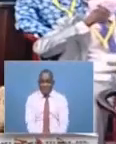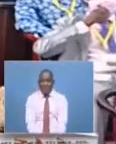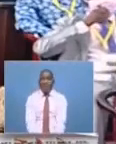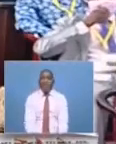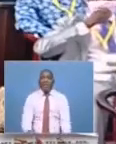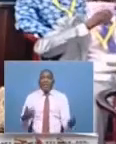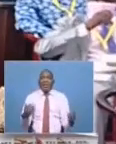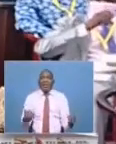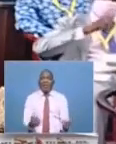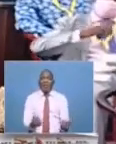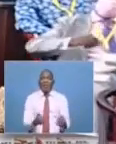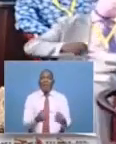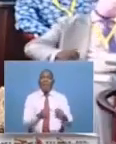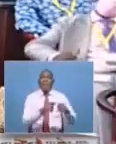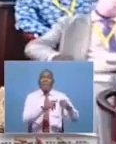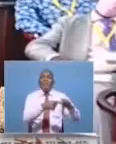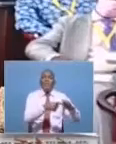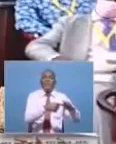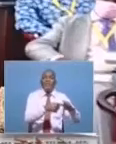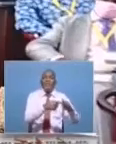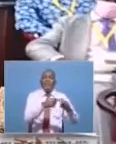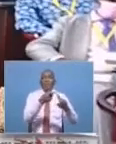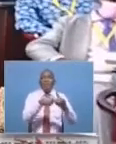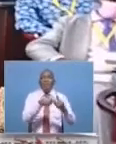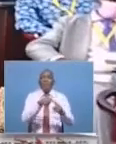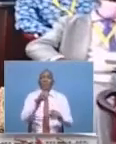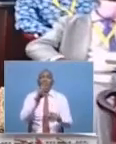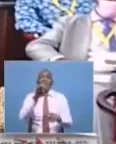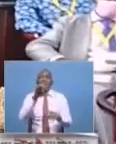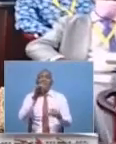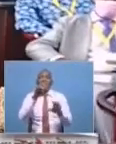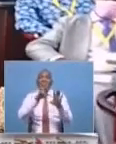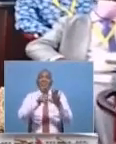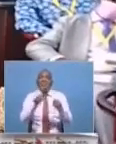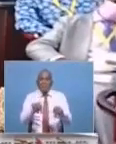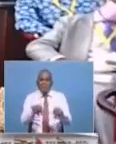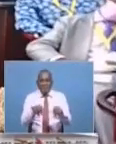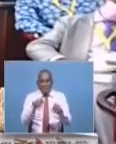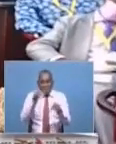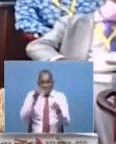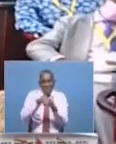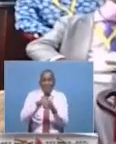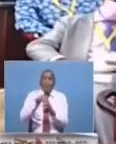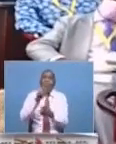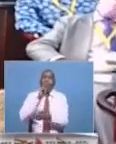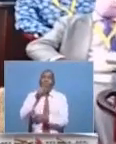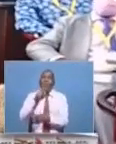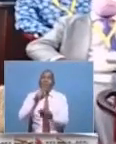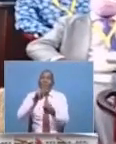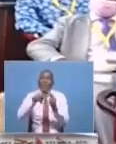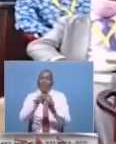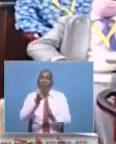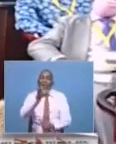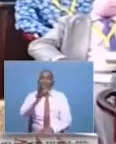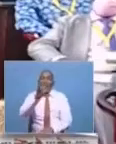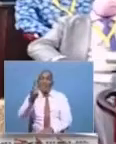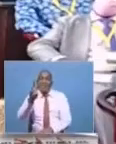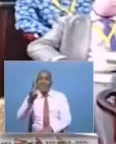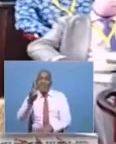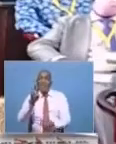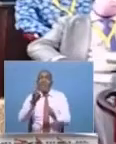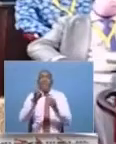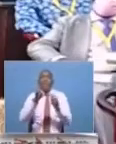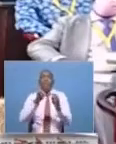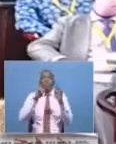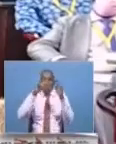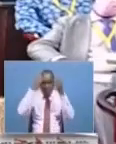behest of the respondents had to do with Order 36, Rule 4.3, and